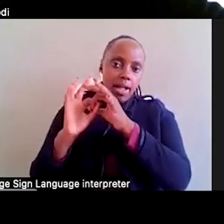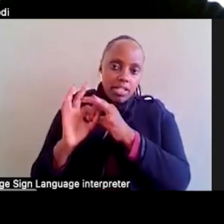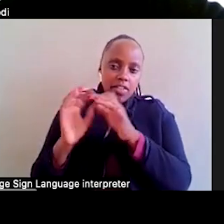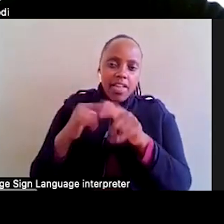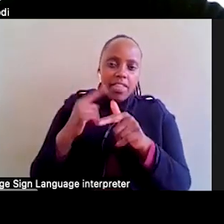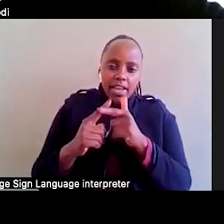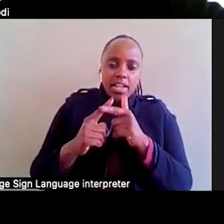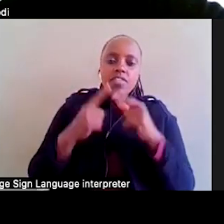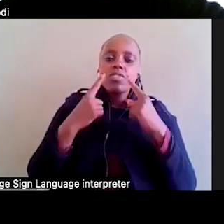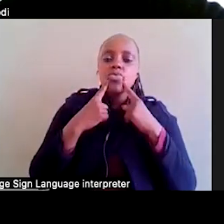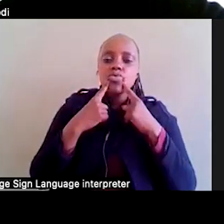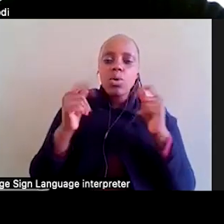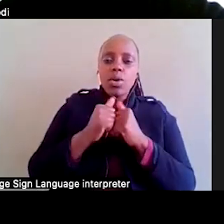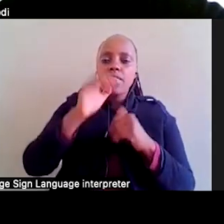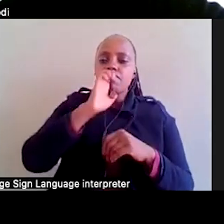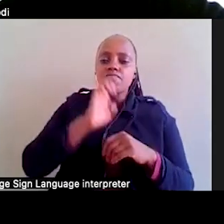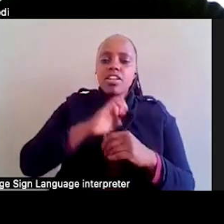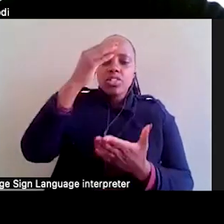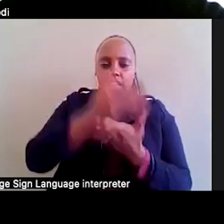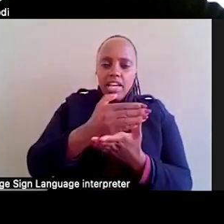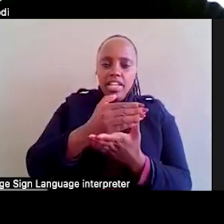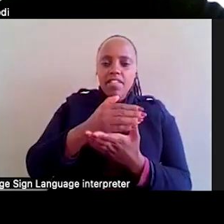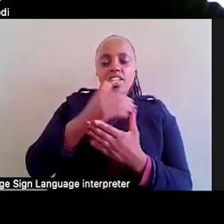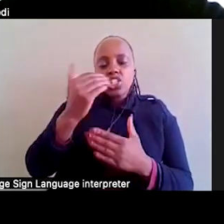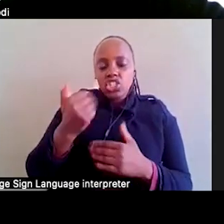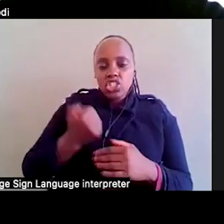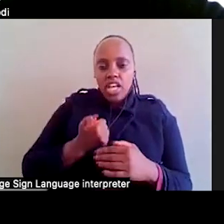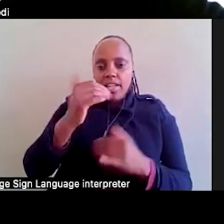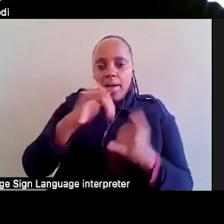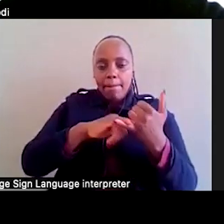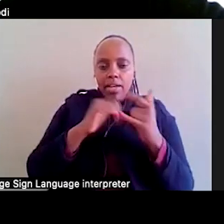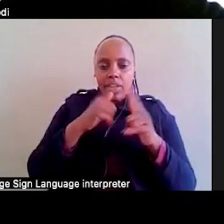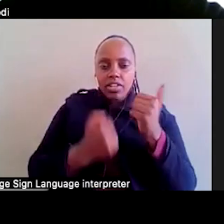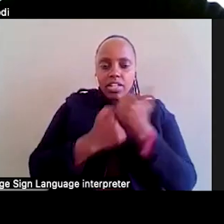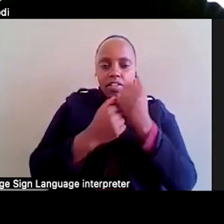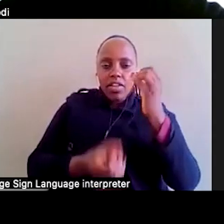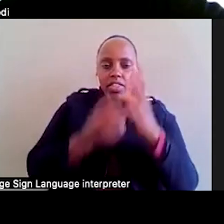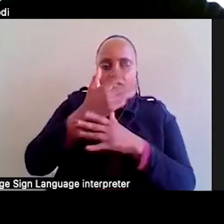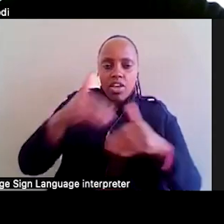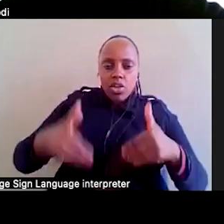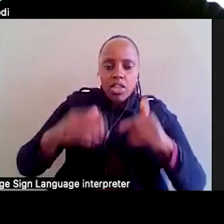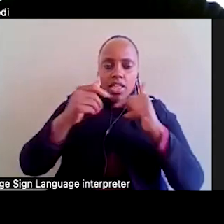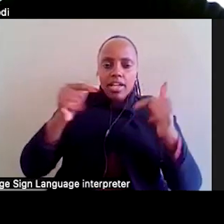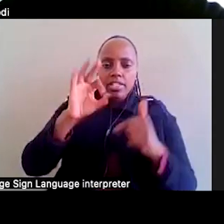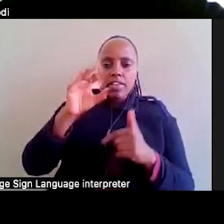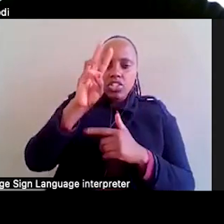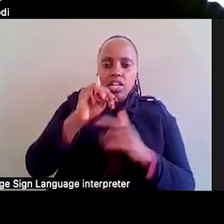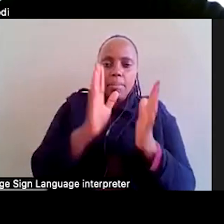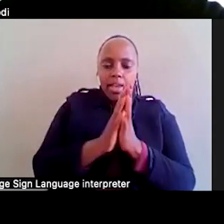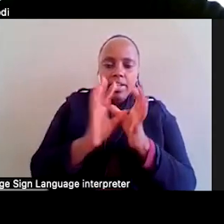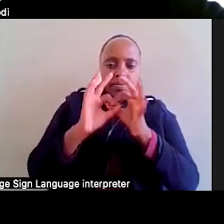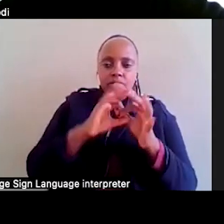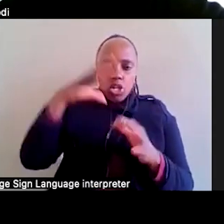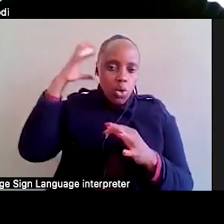facilitating declarations by elders to end FGM and child marriage among communities, supporting the launch of the youth anti-FGM networks and engagement of colleges and